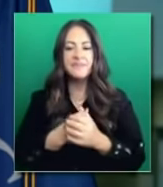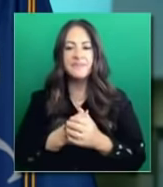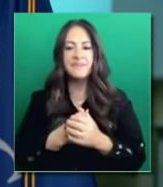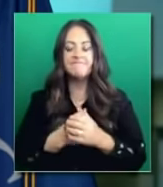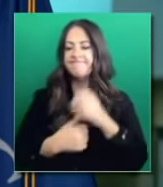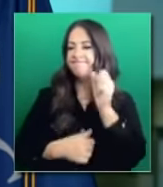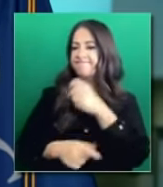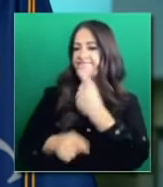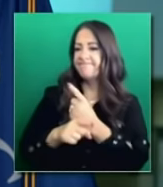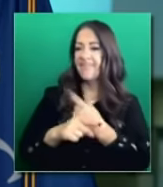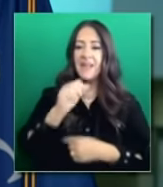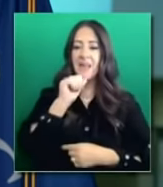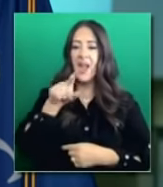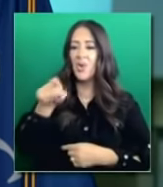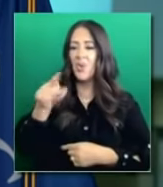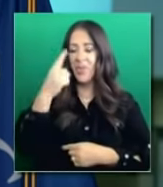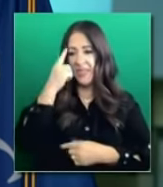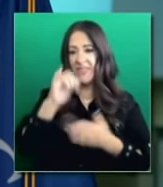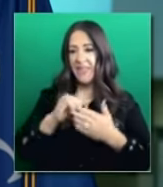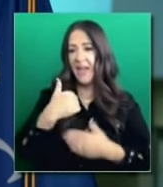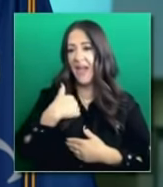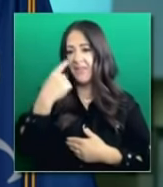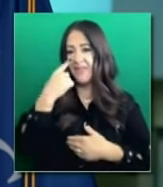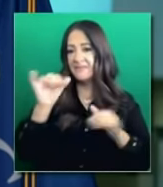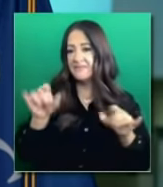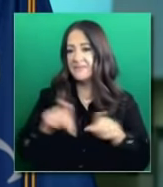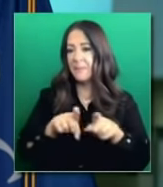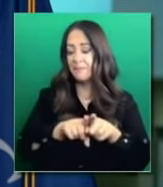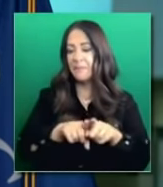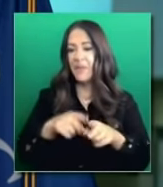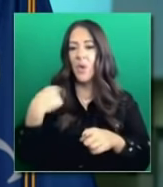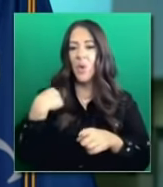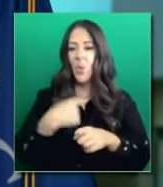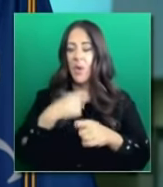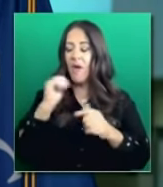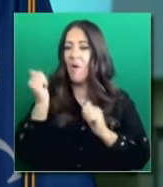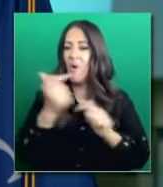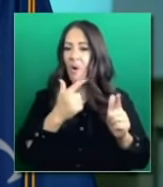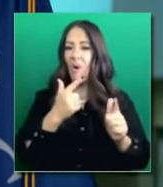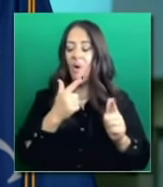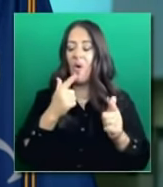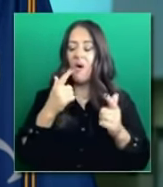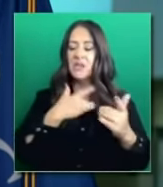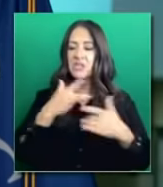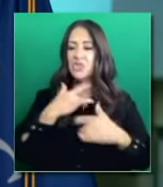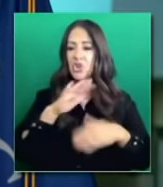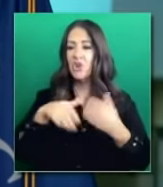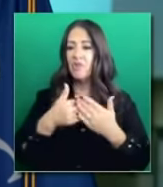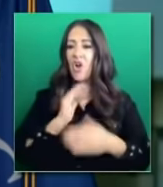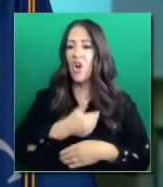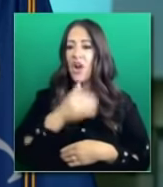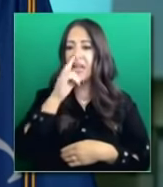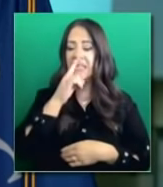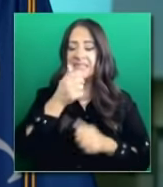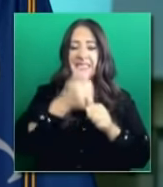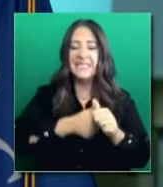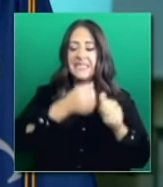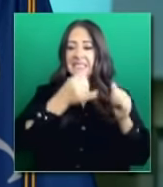progressing vis-a-vis their peer, our own personal expectation in terms of our children, their own personal development, and their own